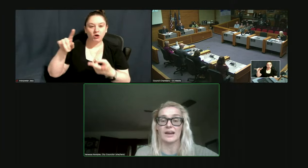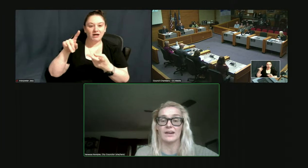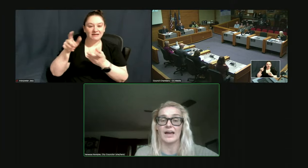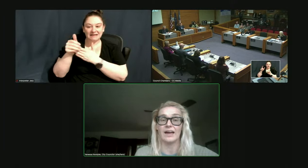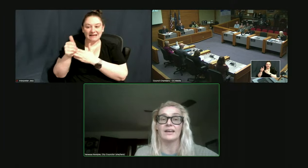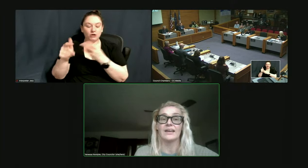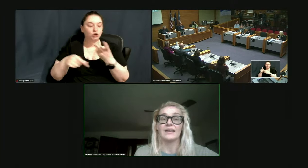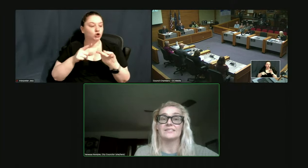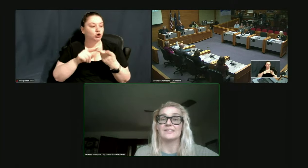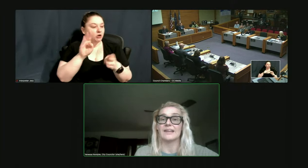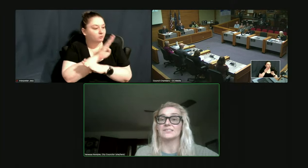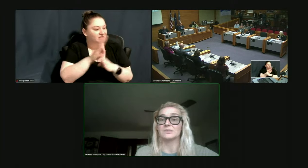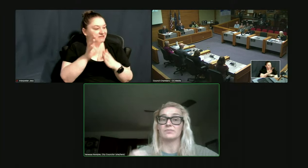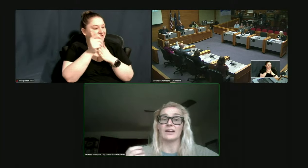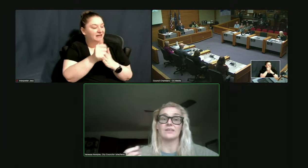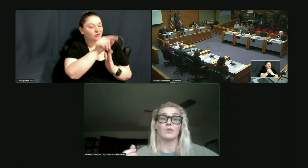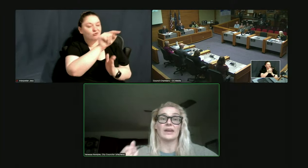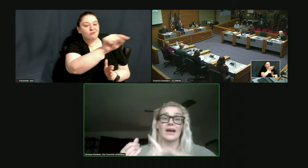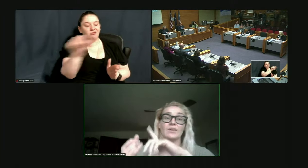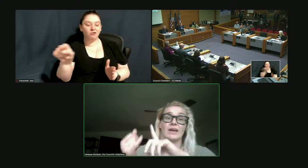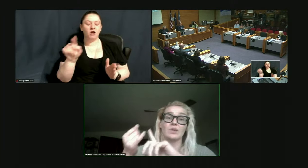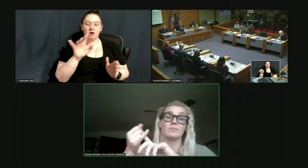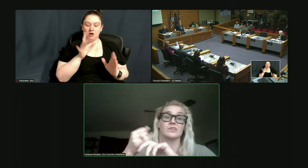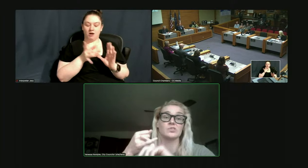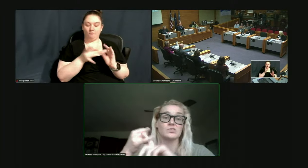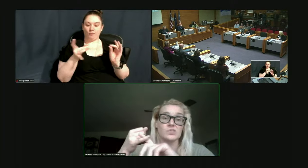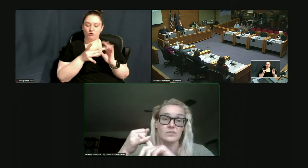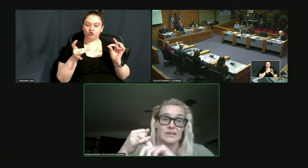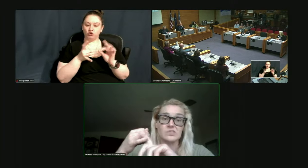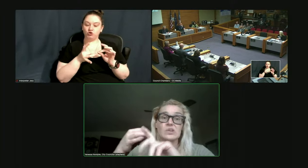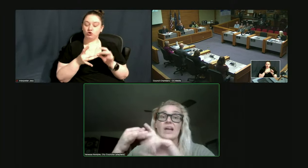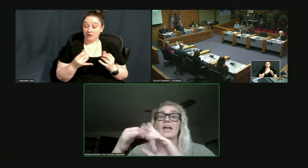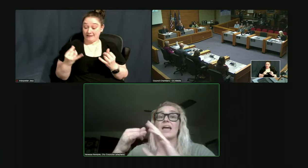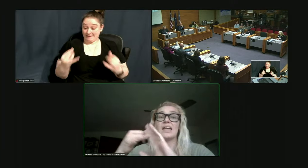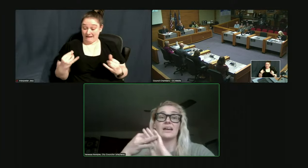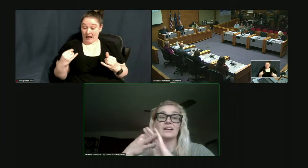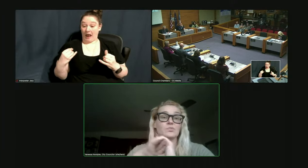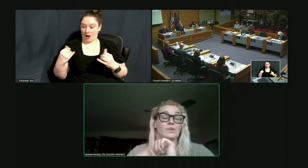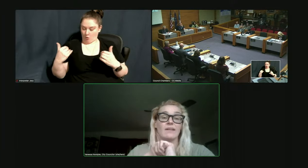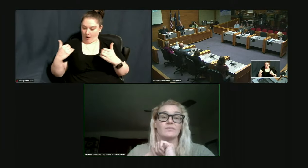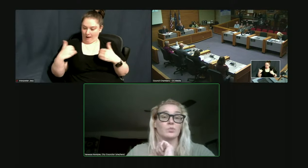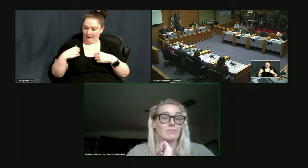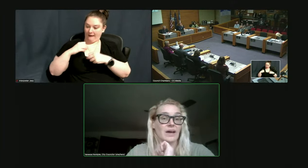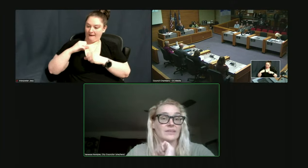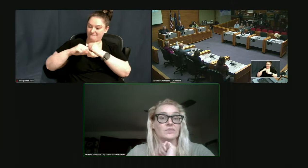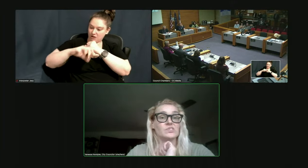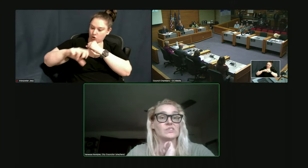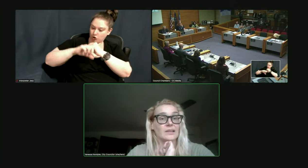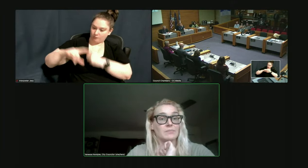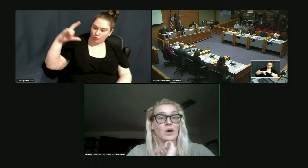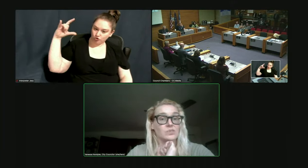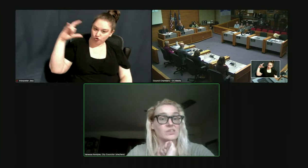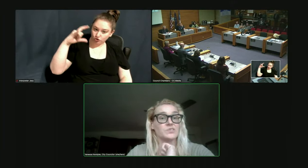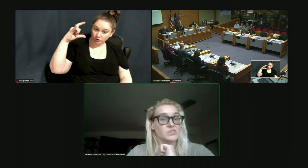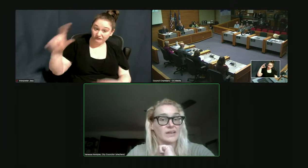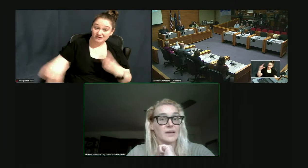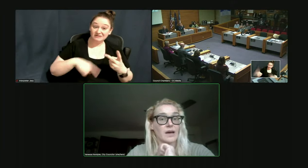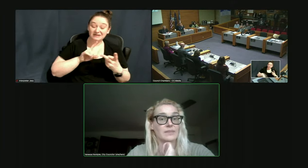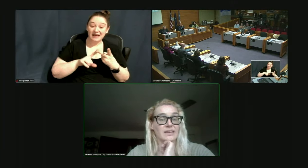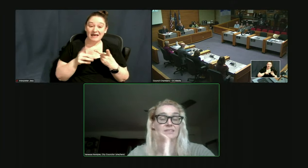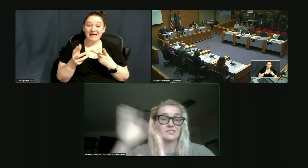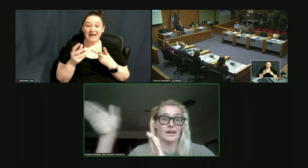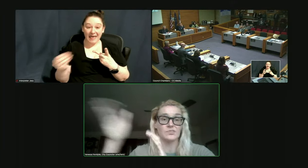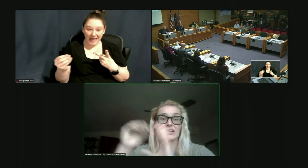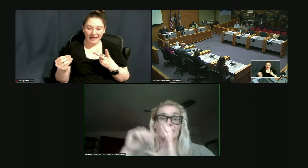our area is that the fact that we now have commercial service and we have the remodeled Salem, Hotel